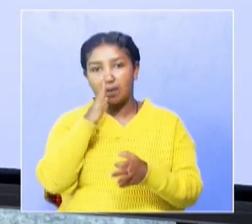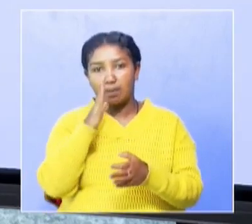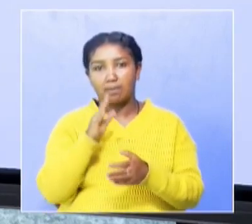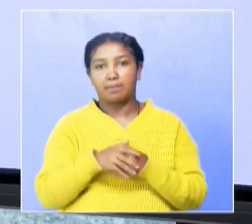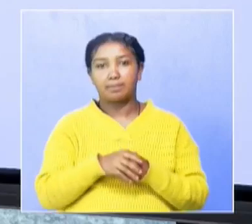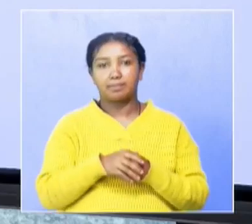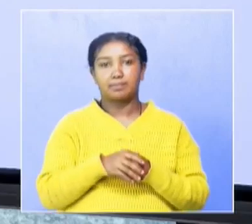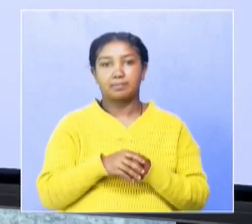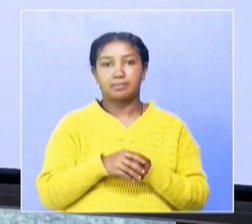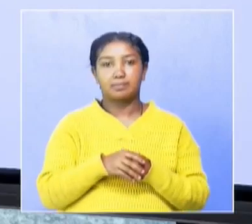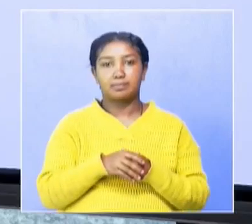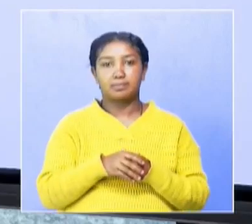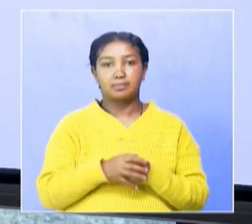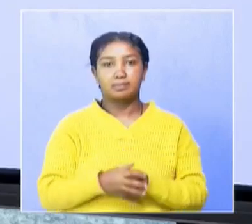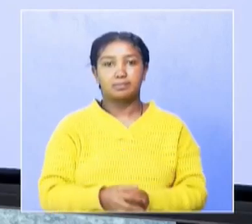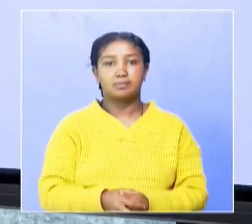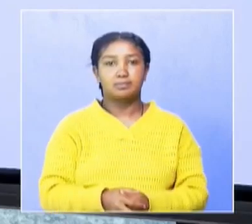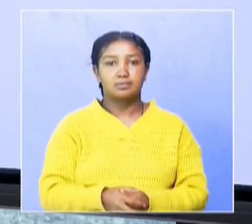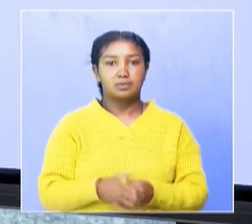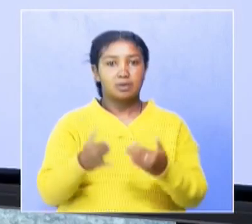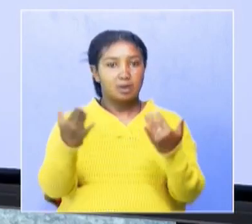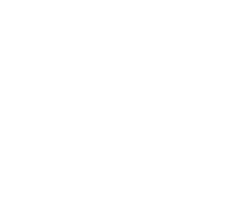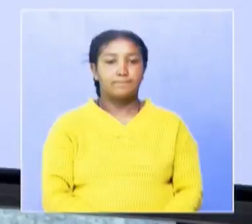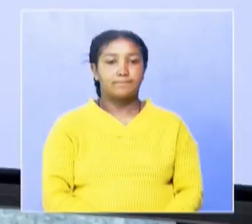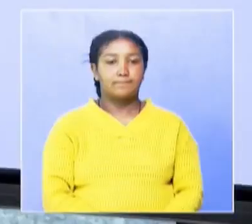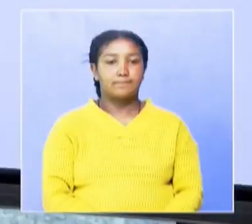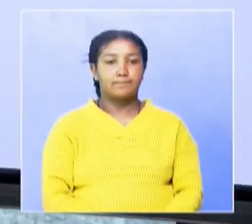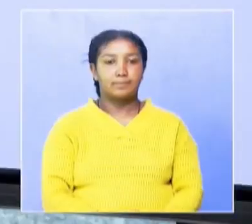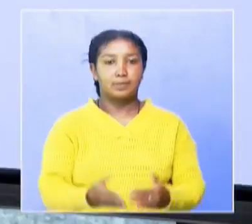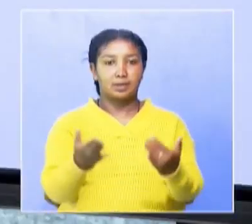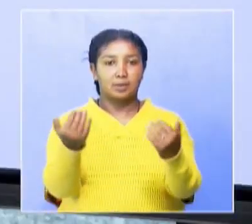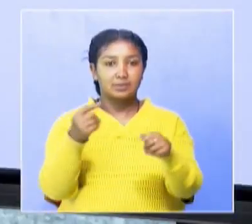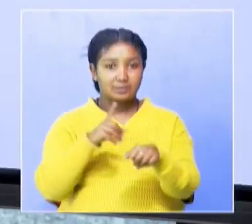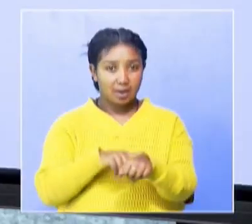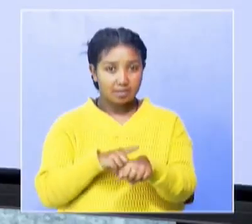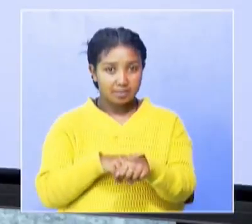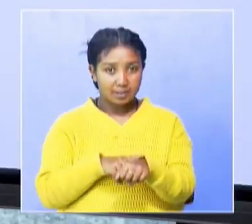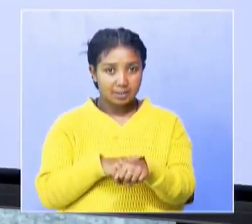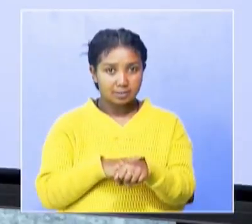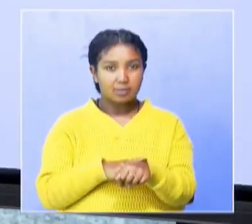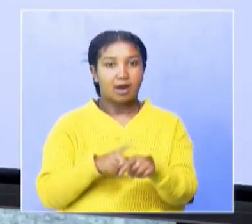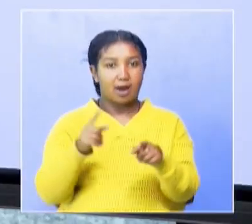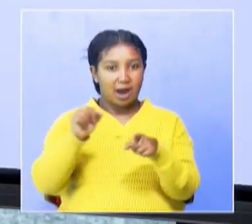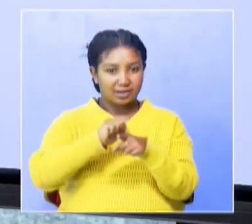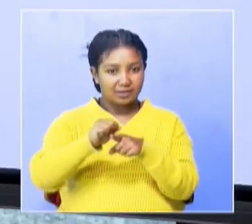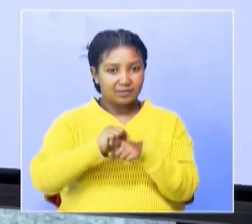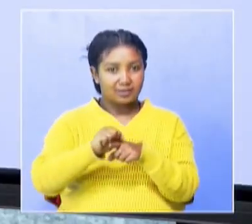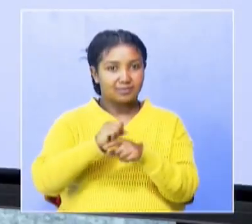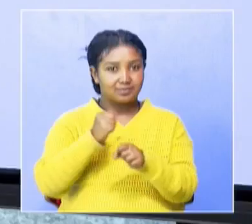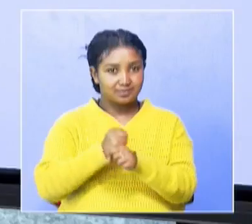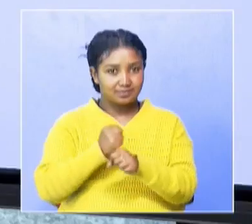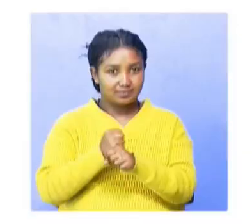here. Now it is time. Now it is time to do the activity.